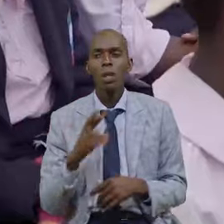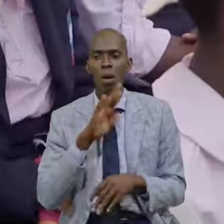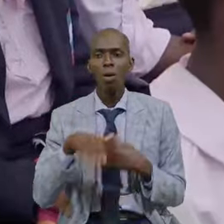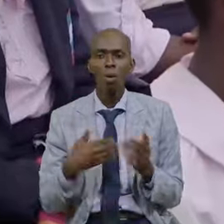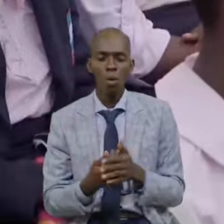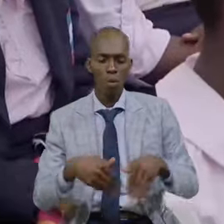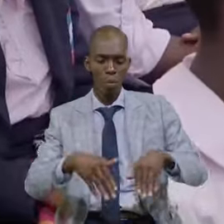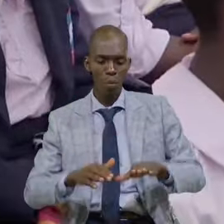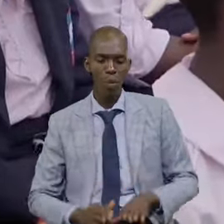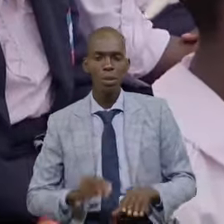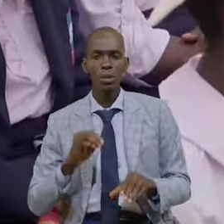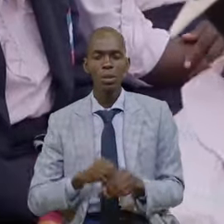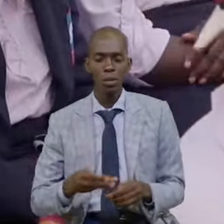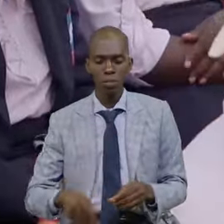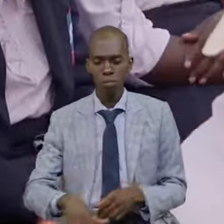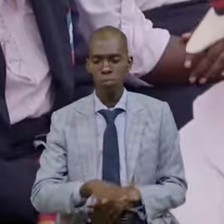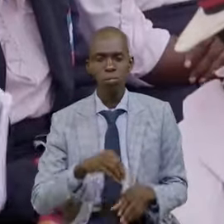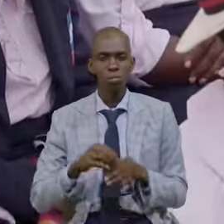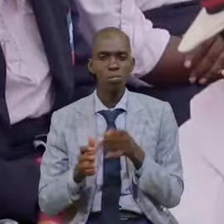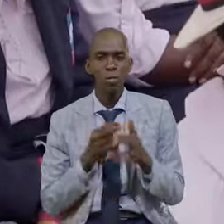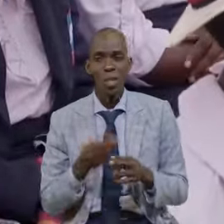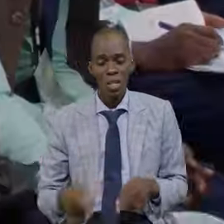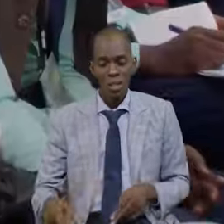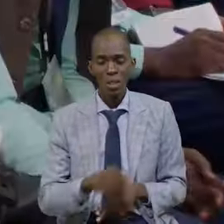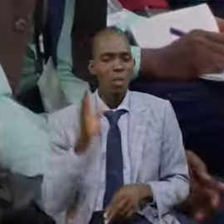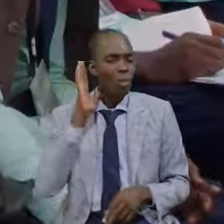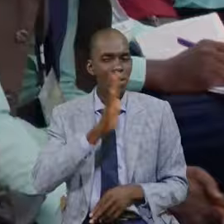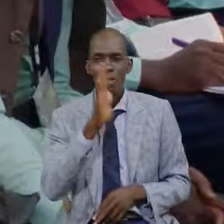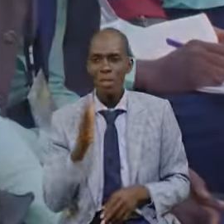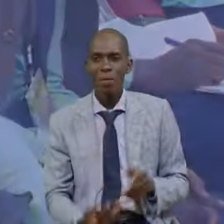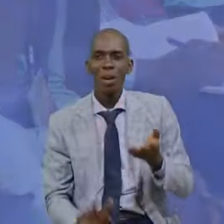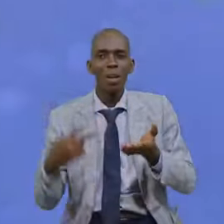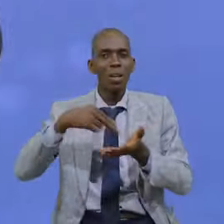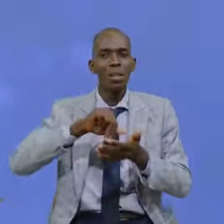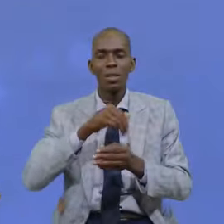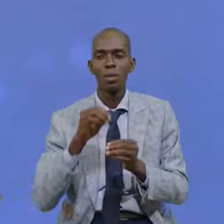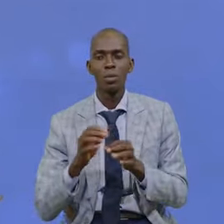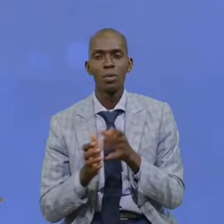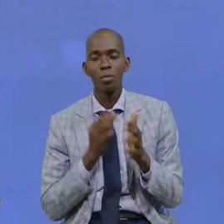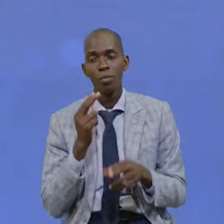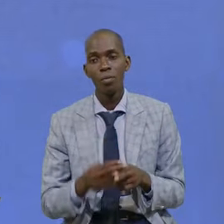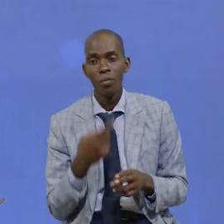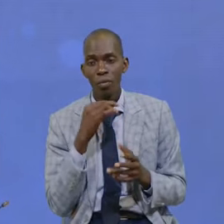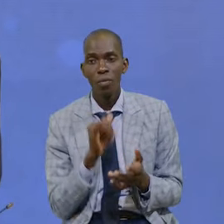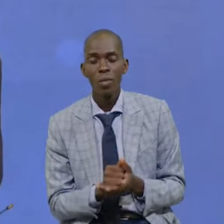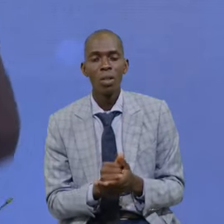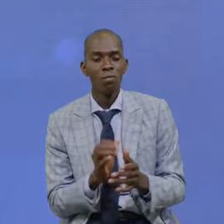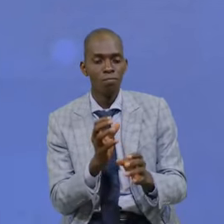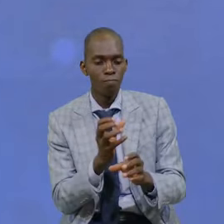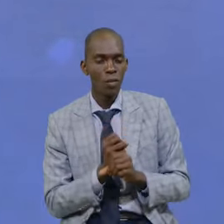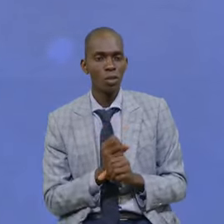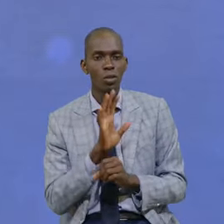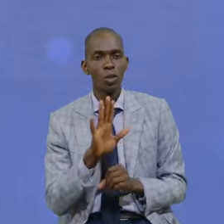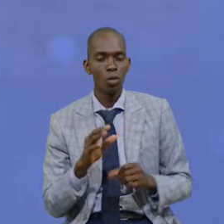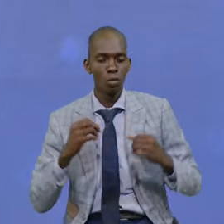ground. They will never rise anymore. It says, put on thy strength.